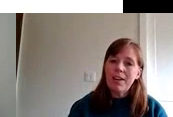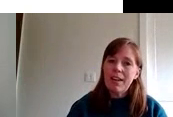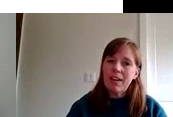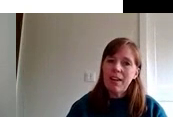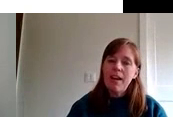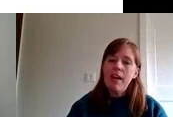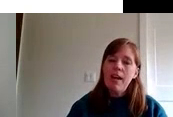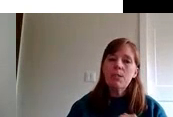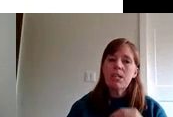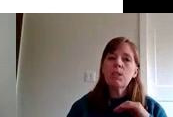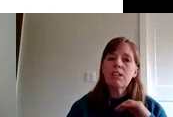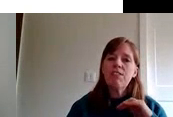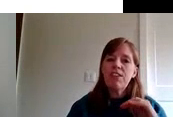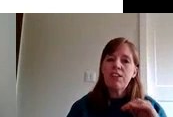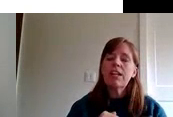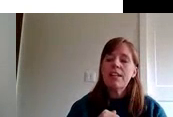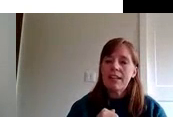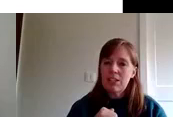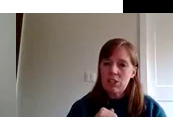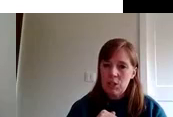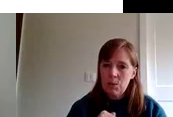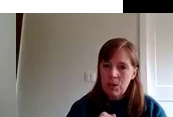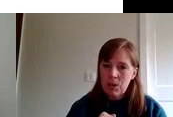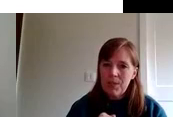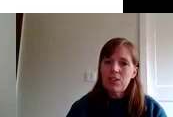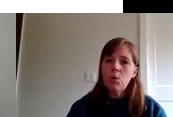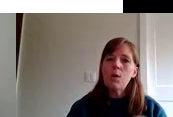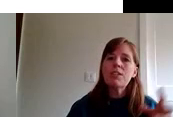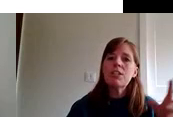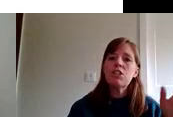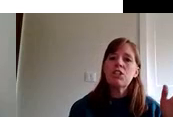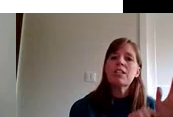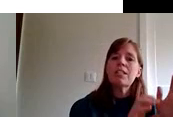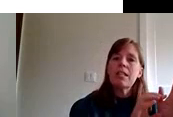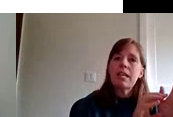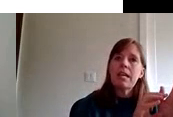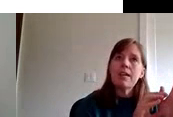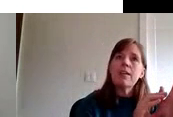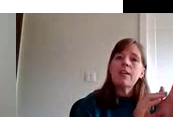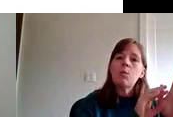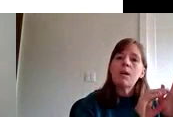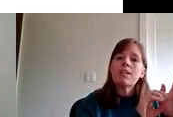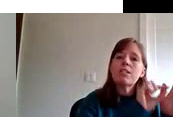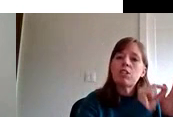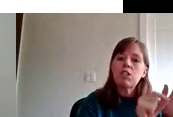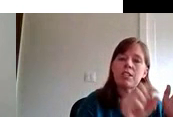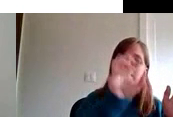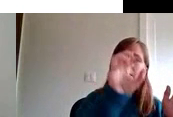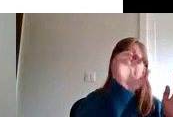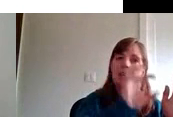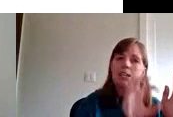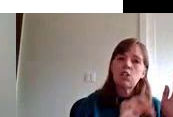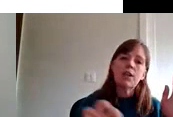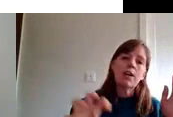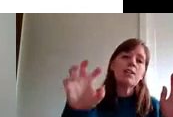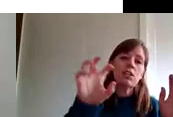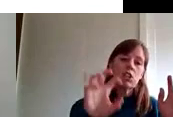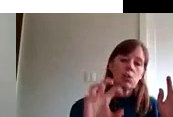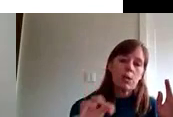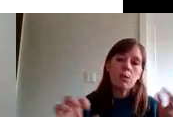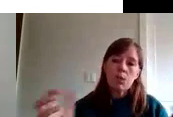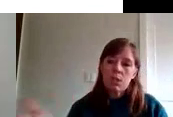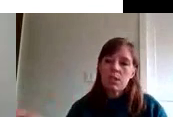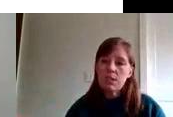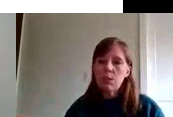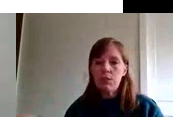and do the writing helped him really feel connected to her. So it wasn't just the text going onto